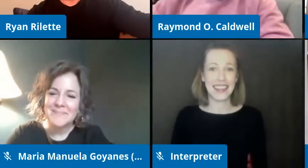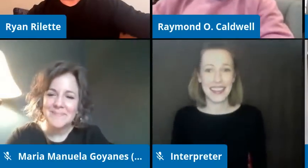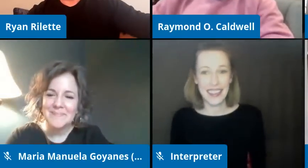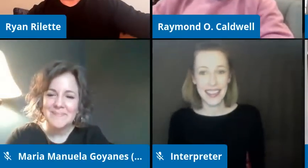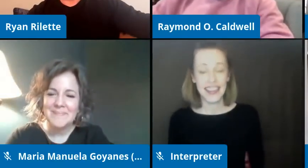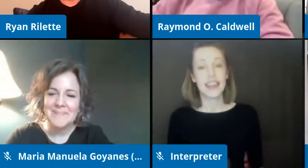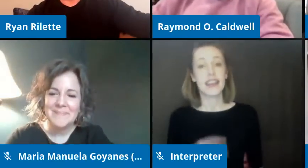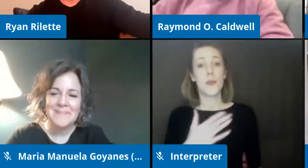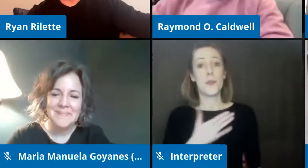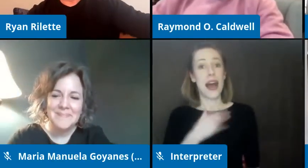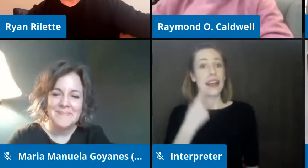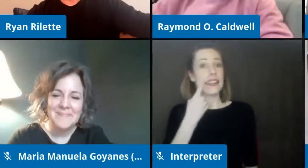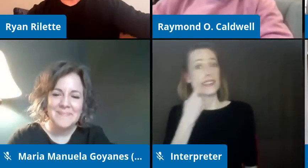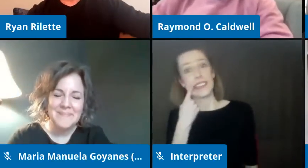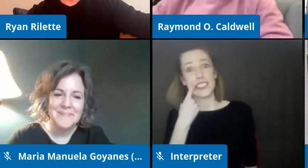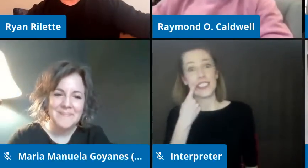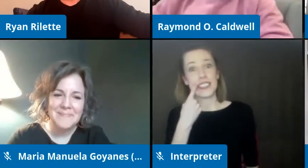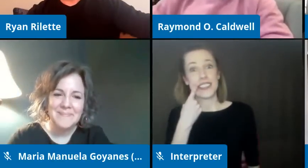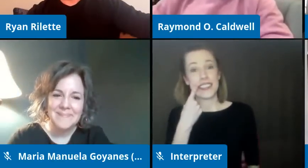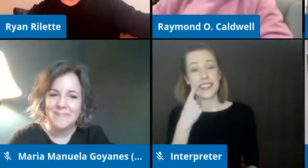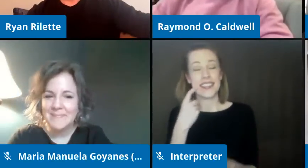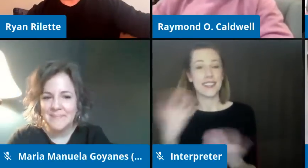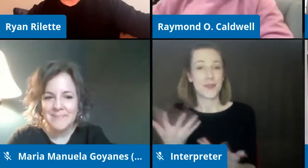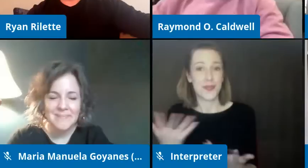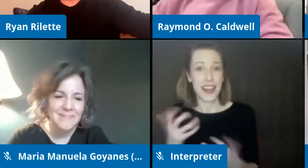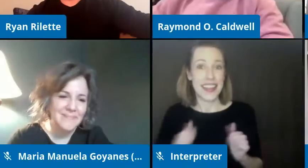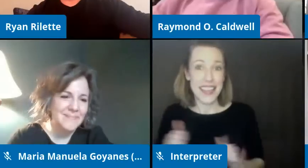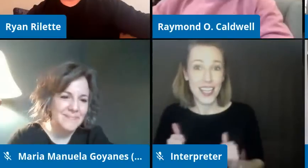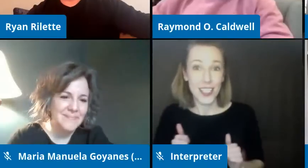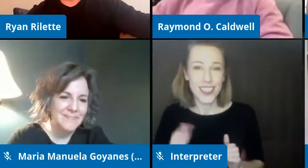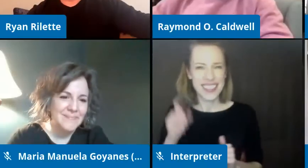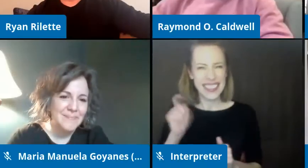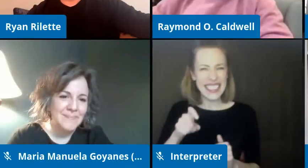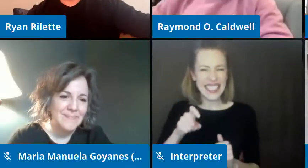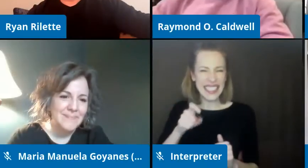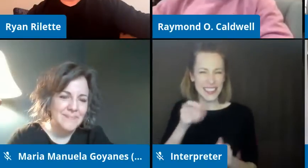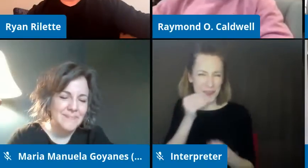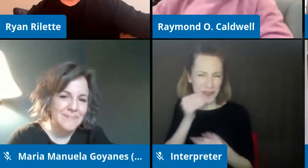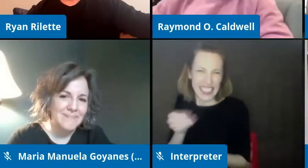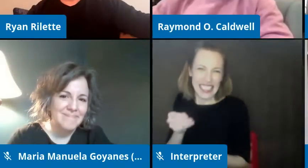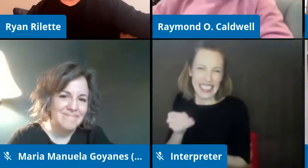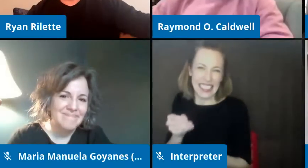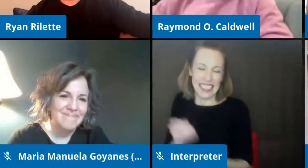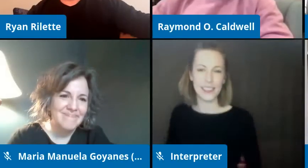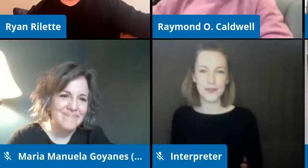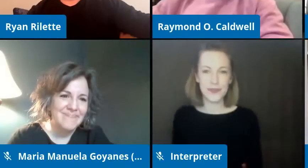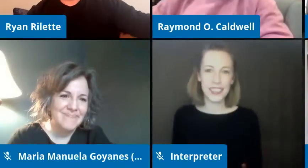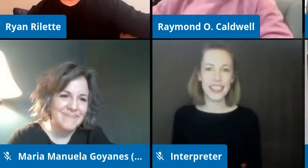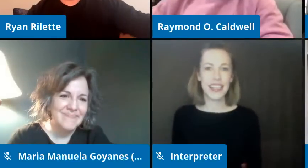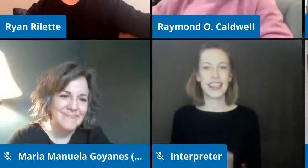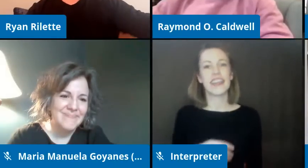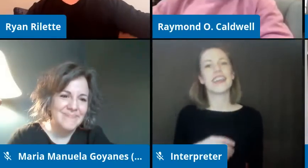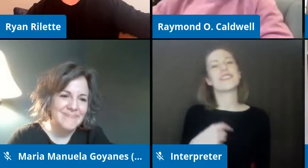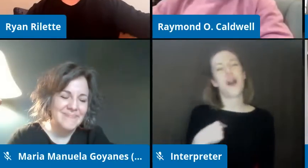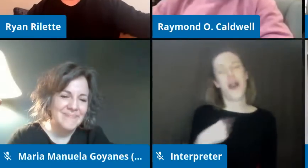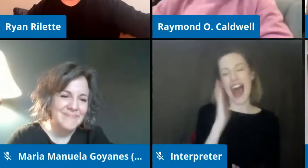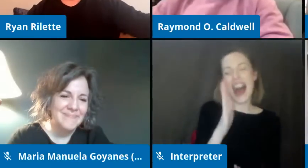to be fed. So I would say to the four of you, my addiction needs to be fed.